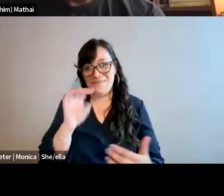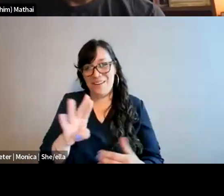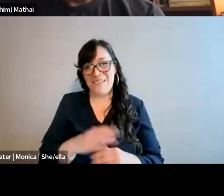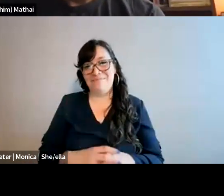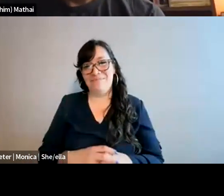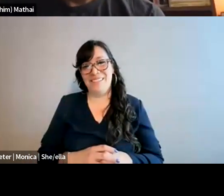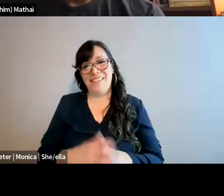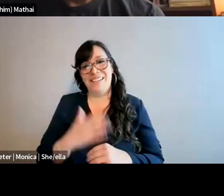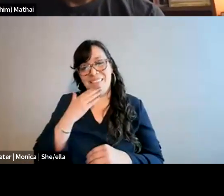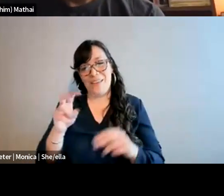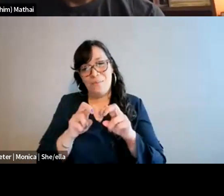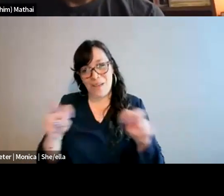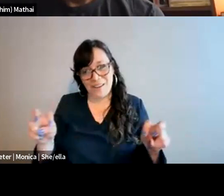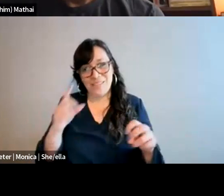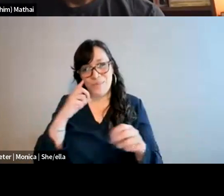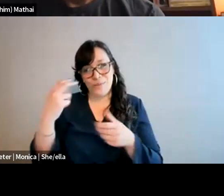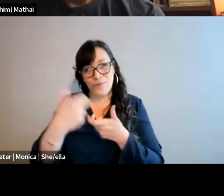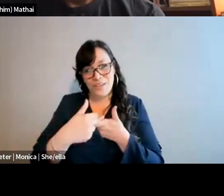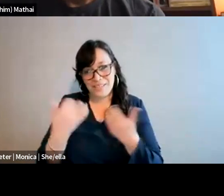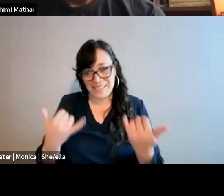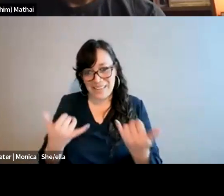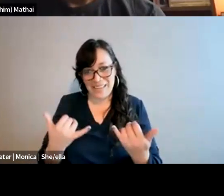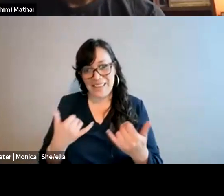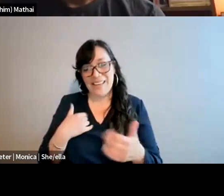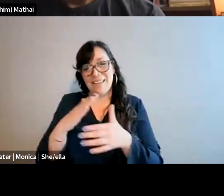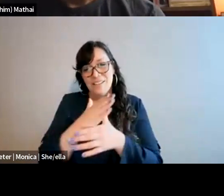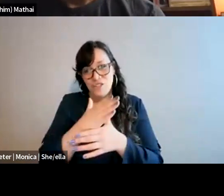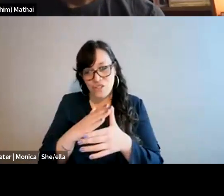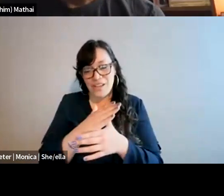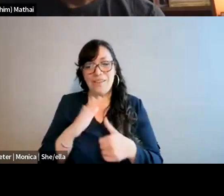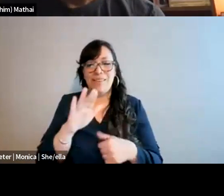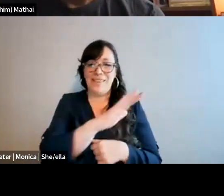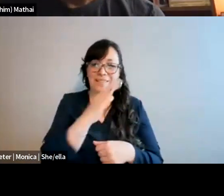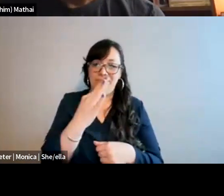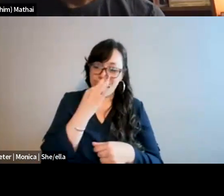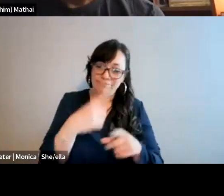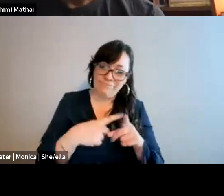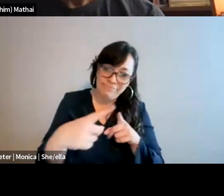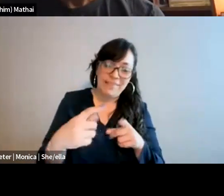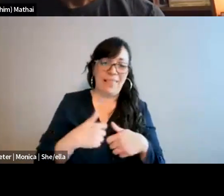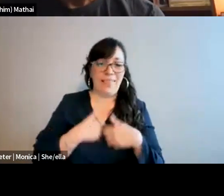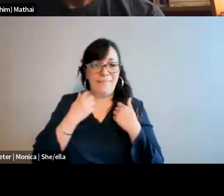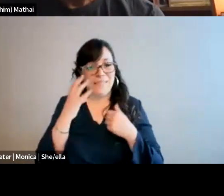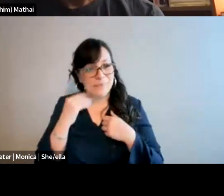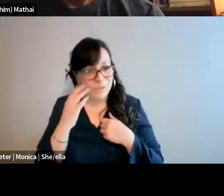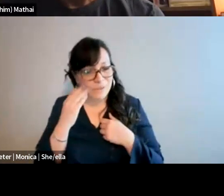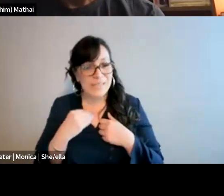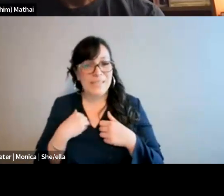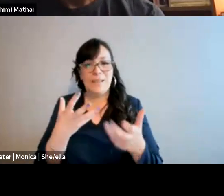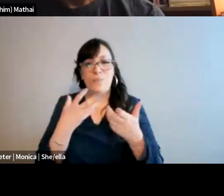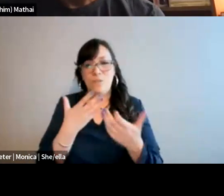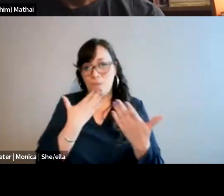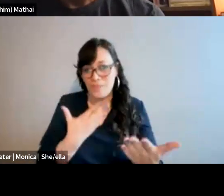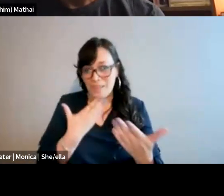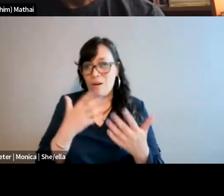thank our panelists for joining us today and sharing their expertise and lived experiences. I also want to thank